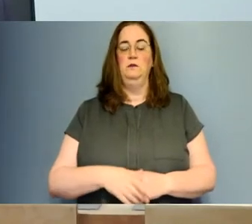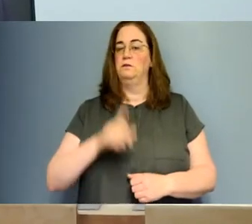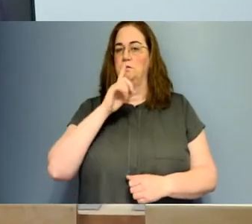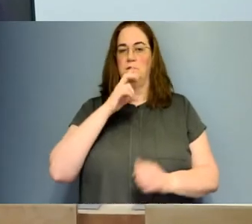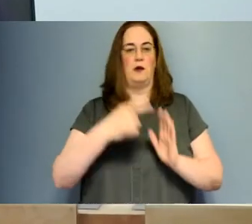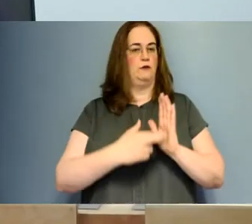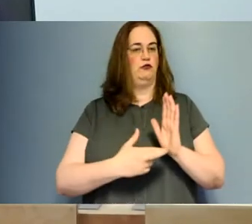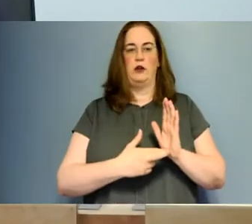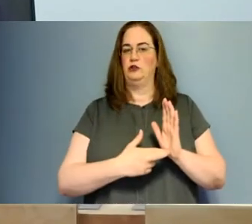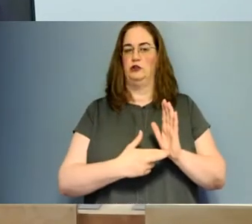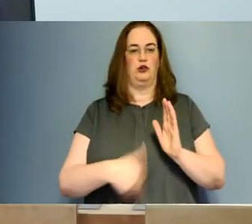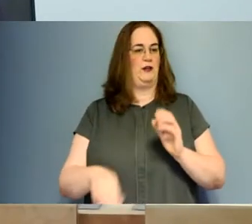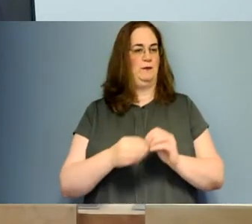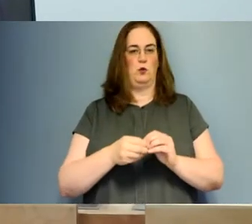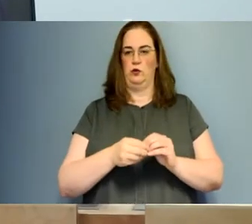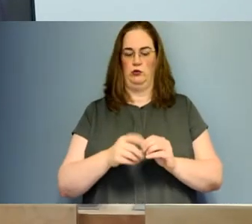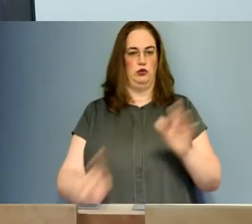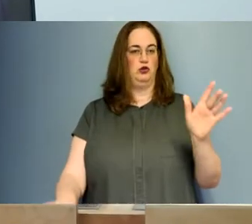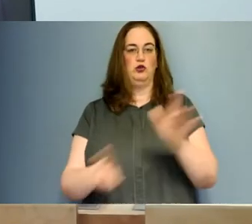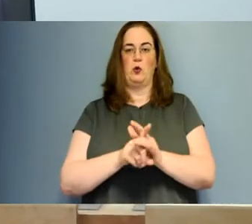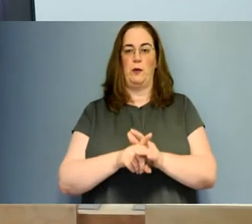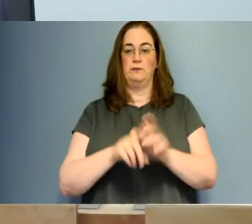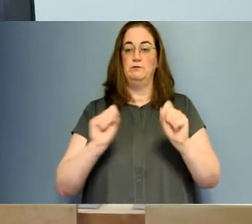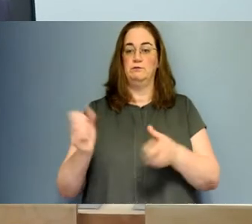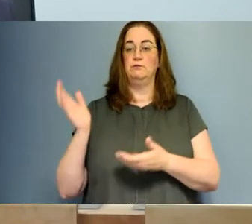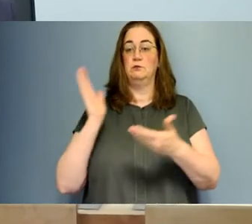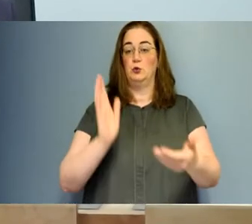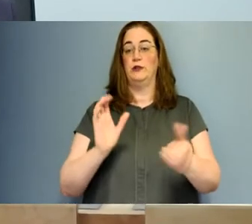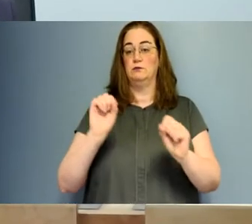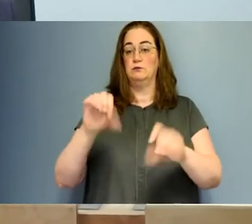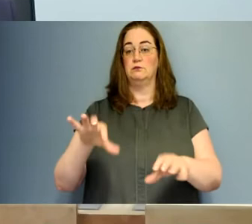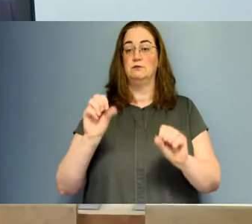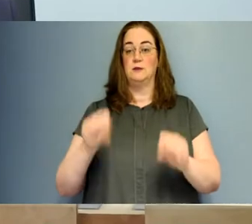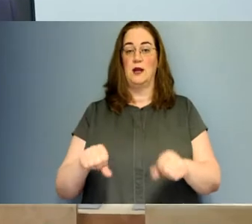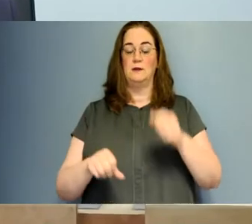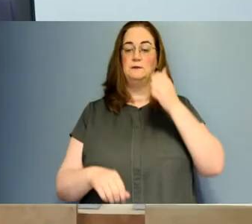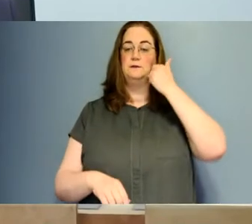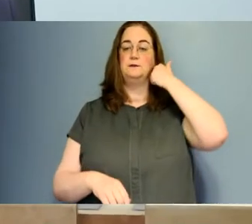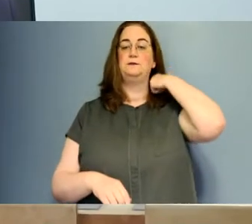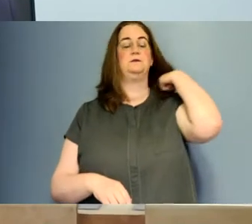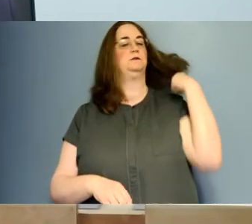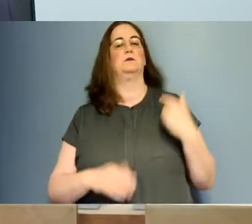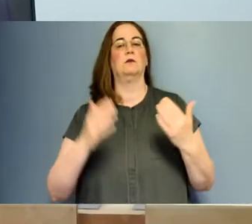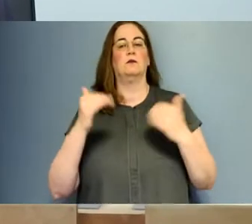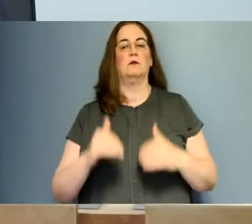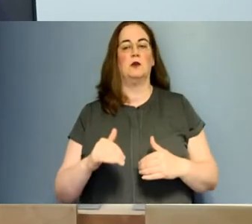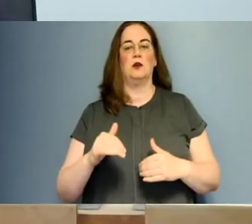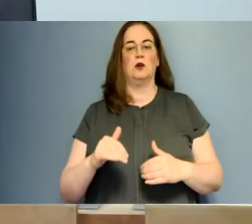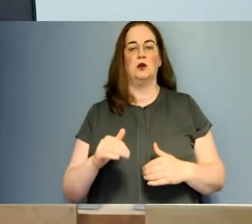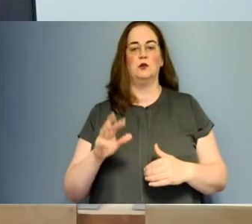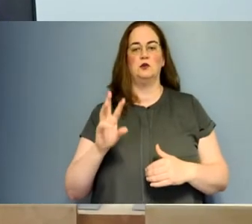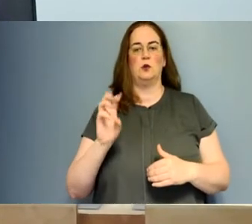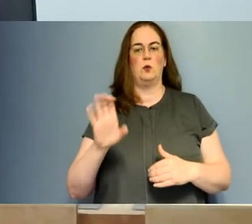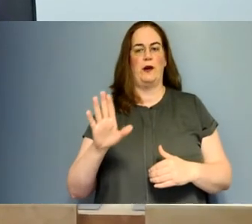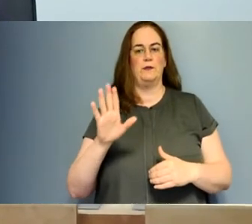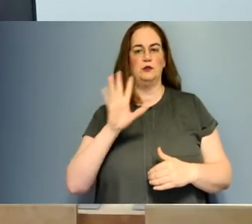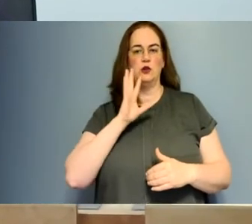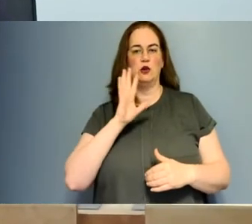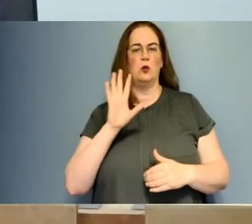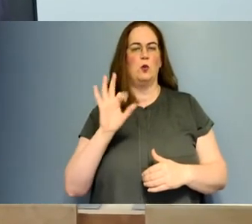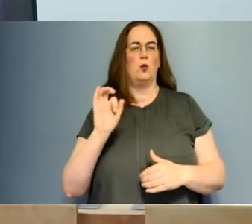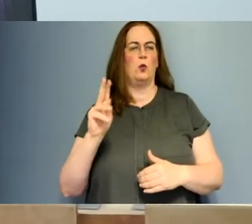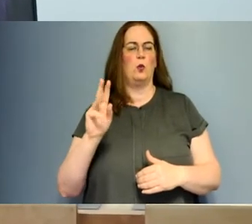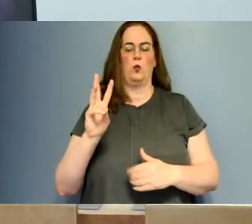register online any longer. You can just show up and bring your items along. There is a WED Talk scheduled, and this is Workforce and